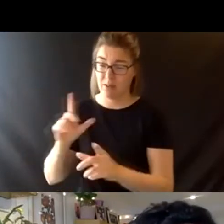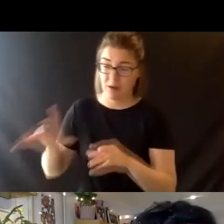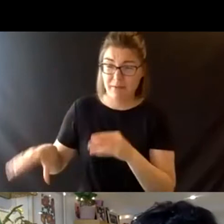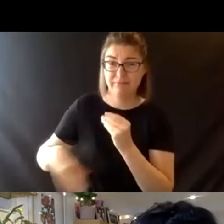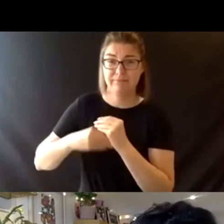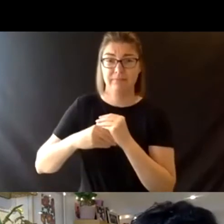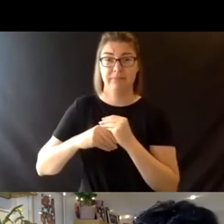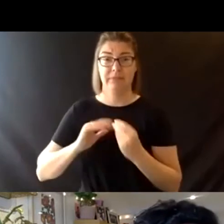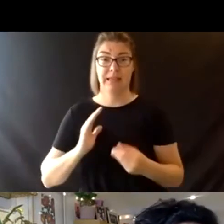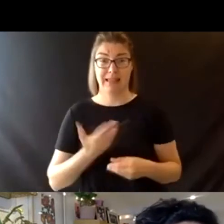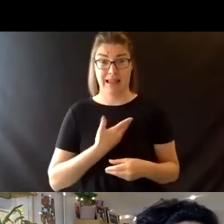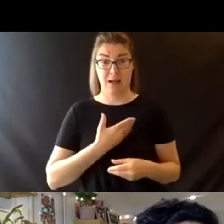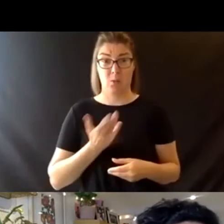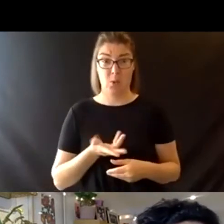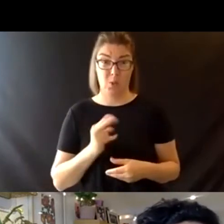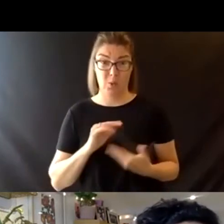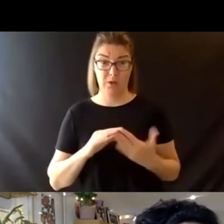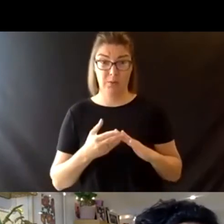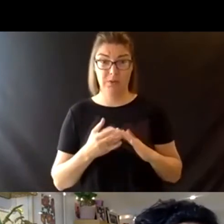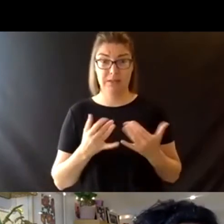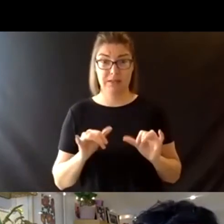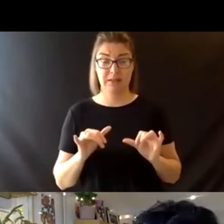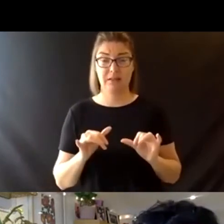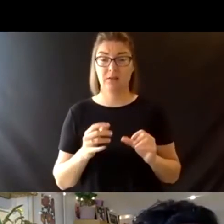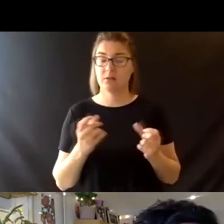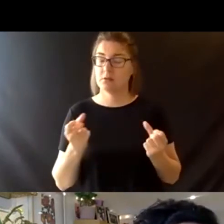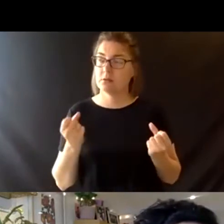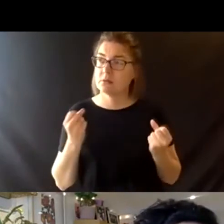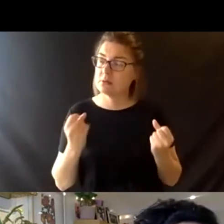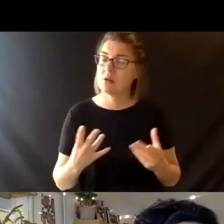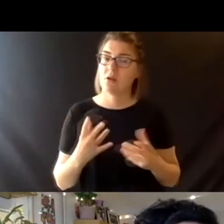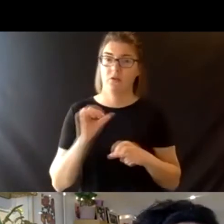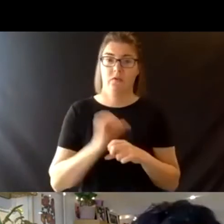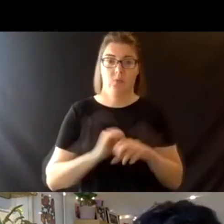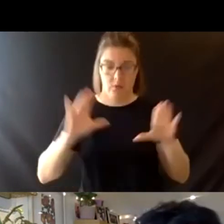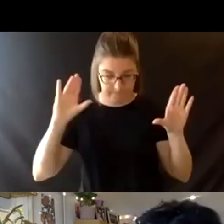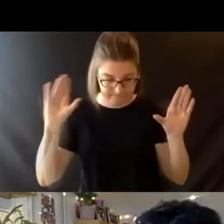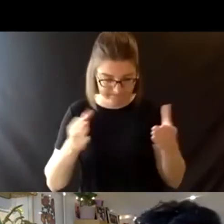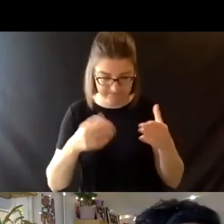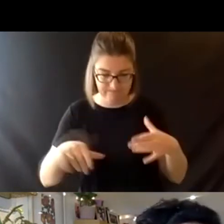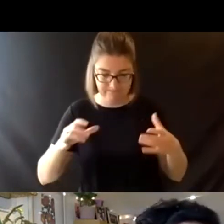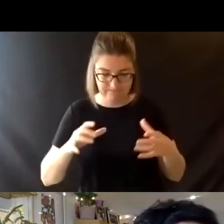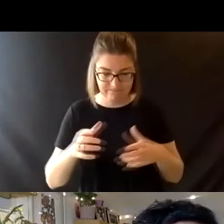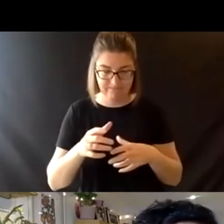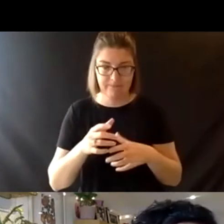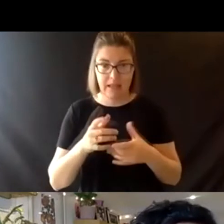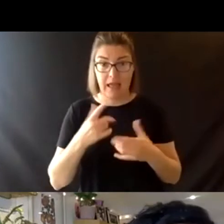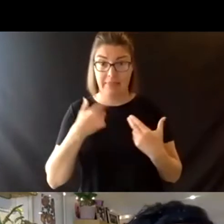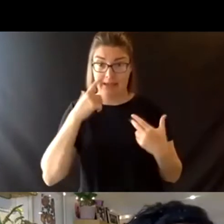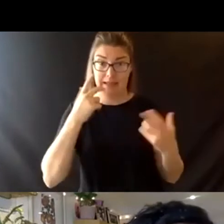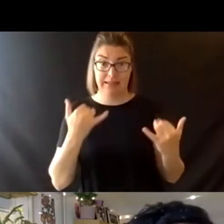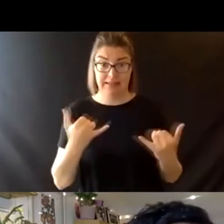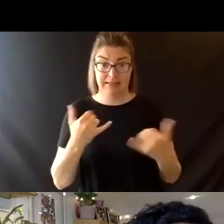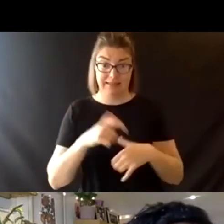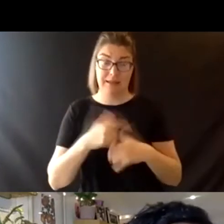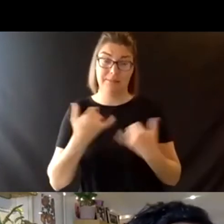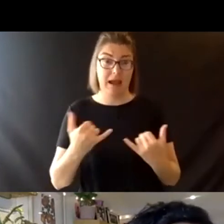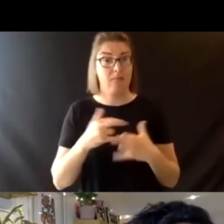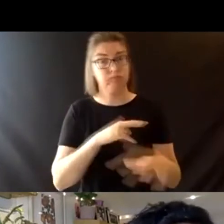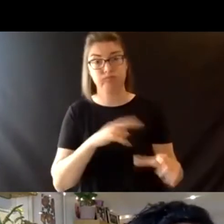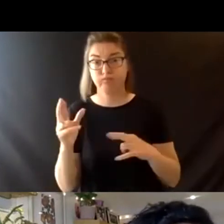our own community still has so much work to do, and I think we're ready for it. The time is now,